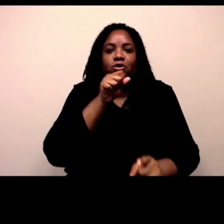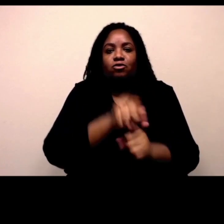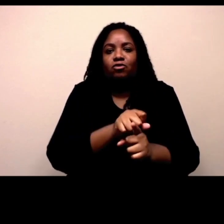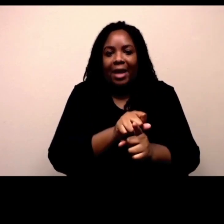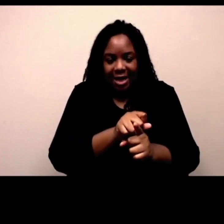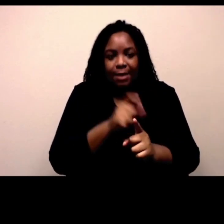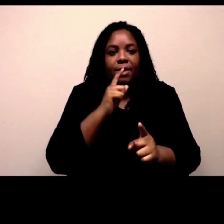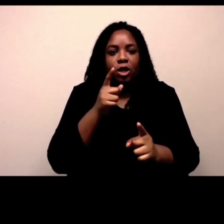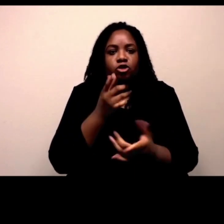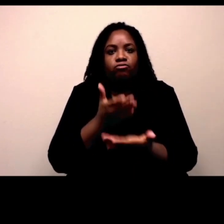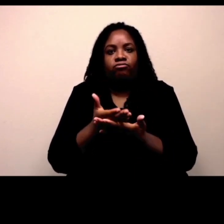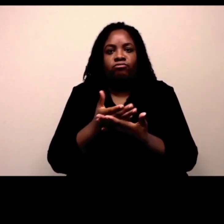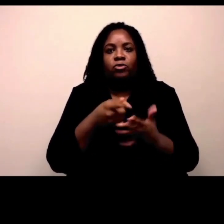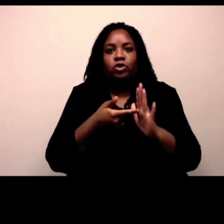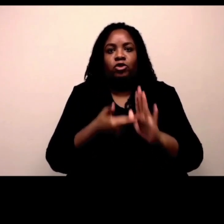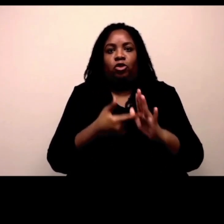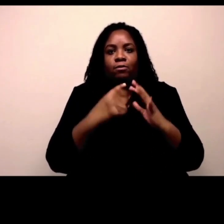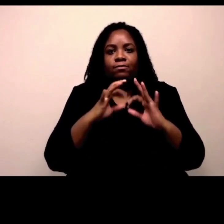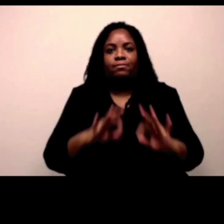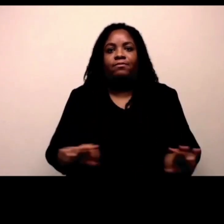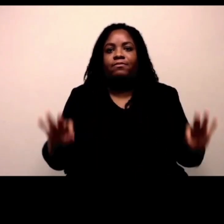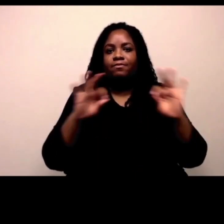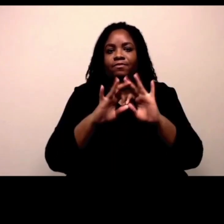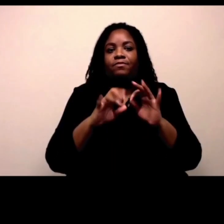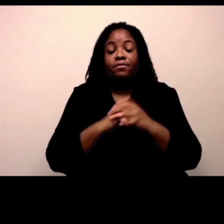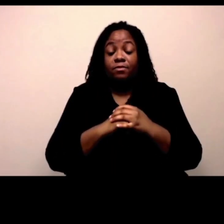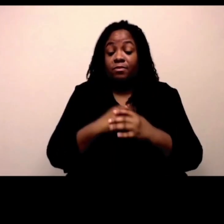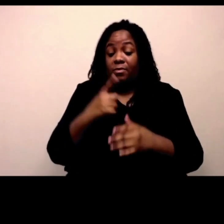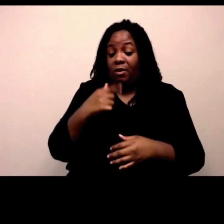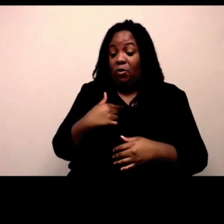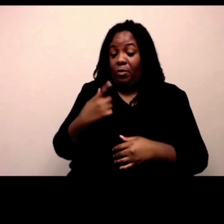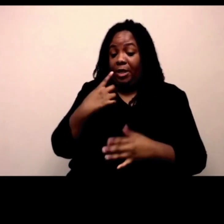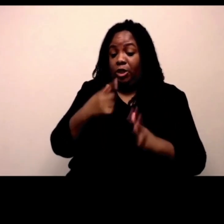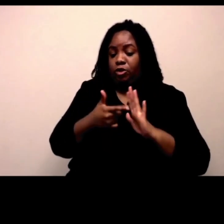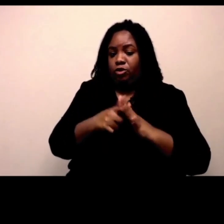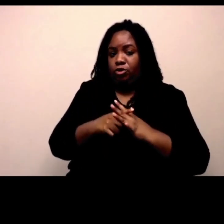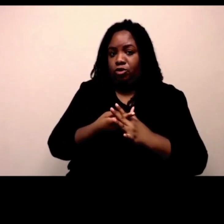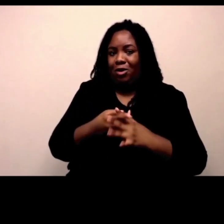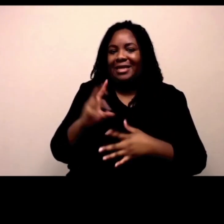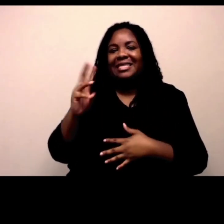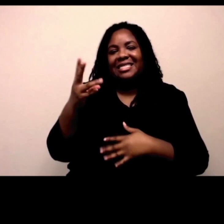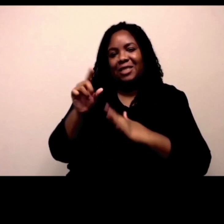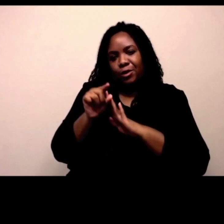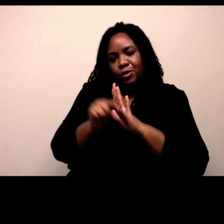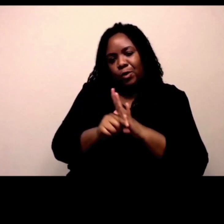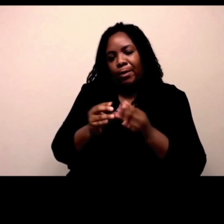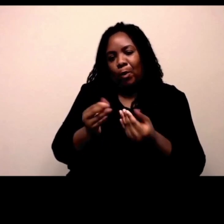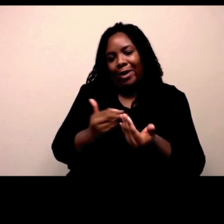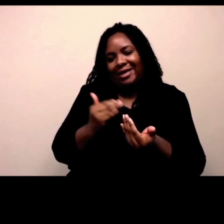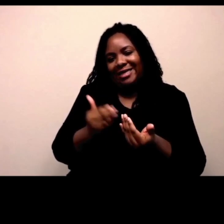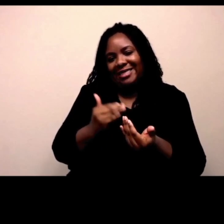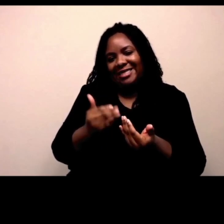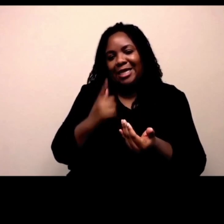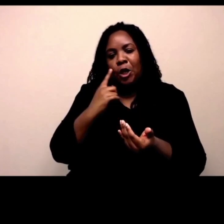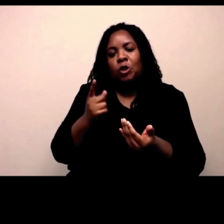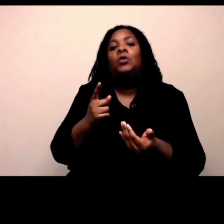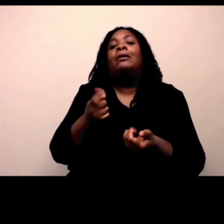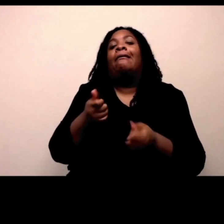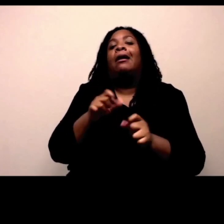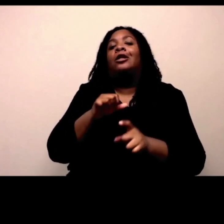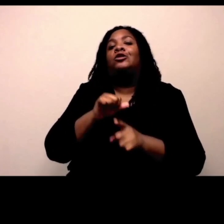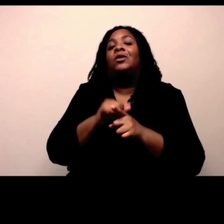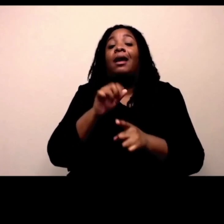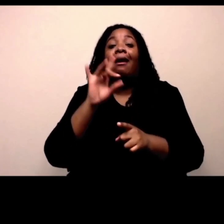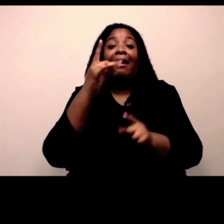its value. And that was just in my class always, usually starting off 6th grade's a lot easier. It's easier to pull that buy-in. Once you get to 8th grade, they're